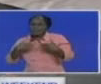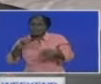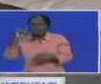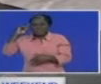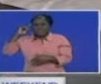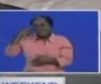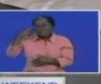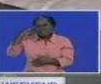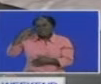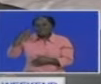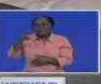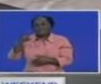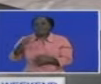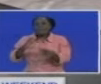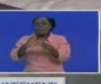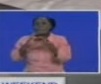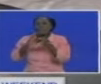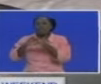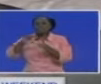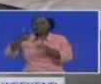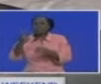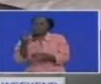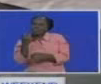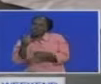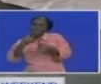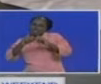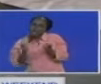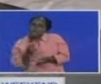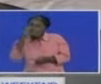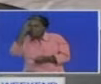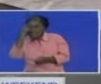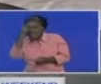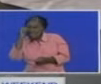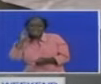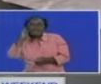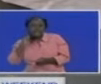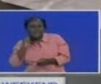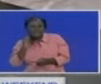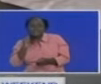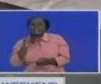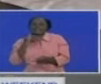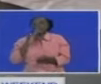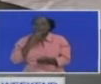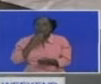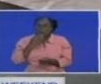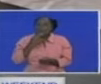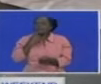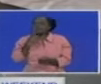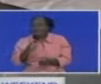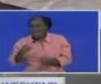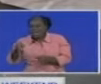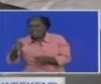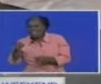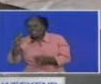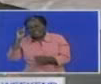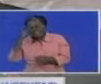that they belong to small tribes like the Maasai, the Kalenjin, the Mijikenda, the Abaluya, the Turkana, and others,